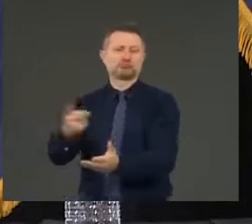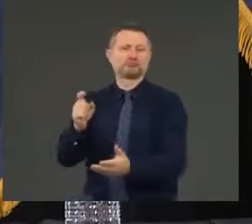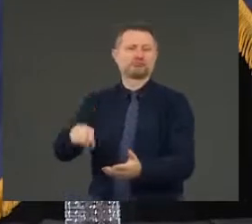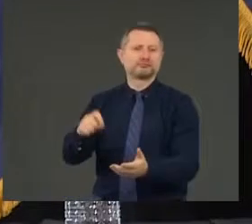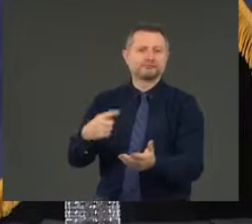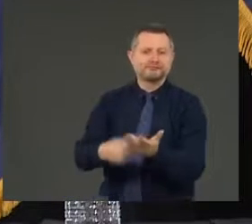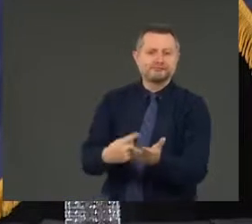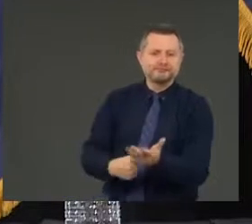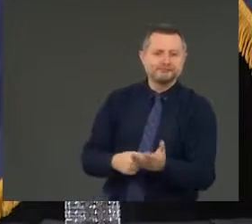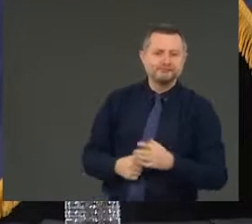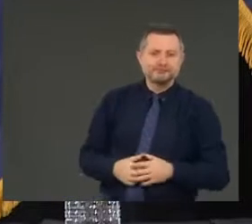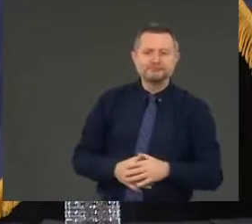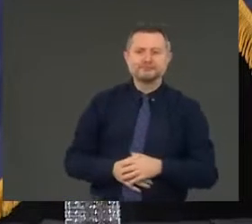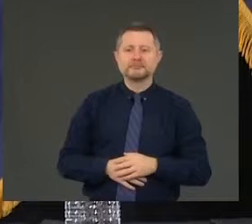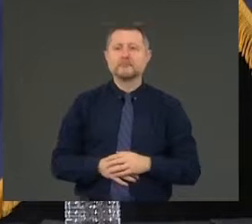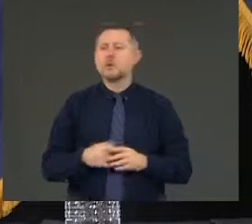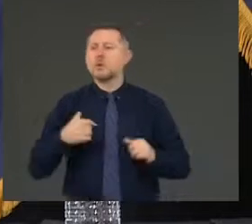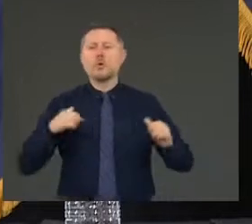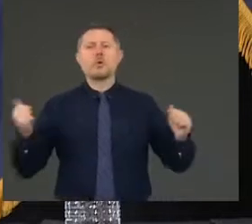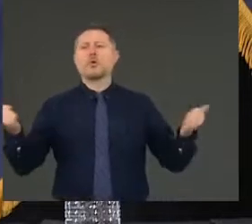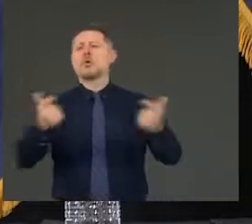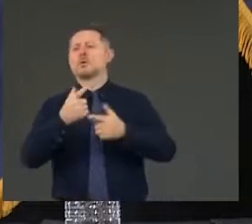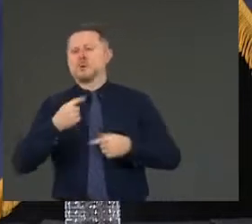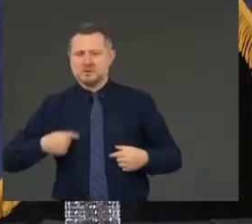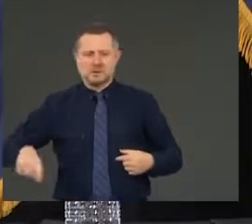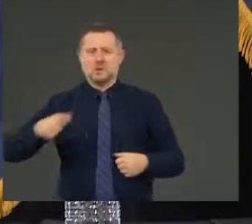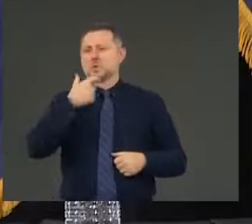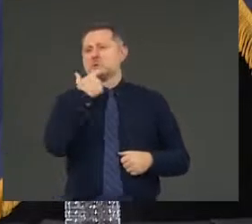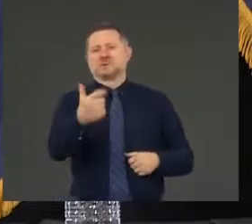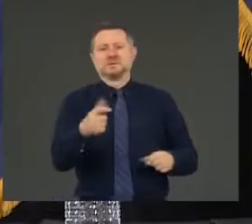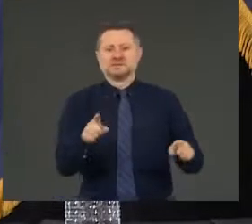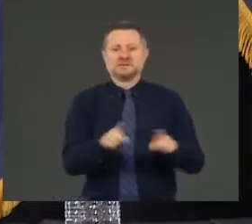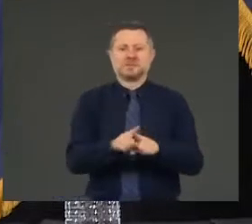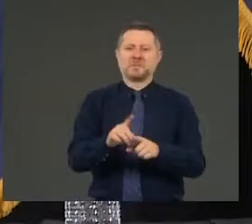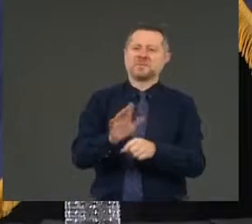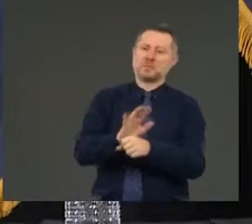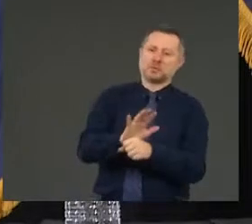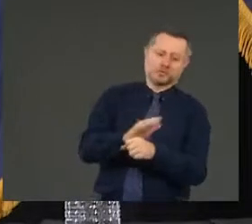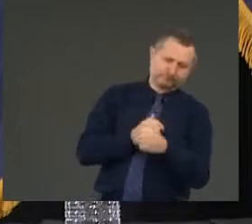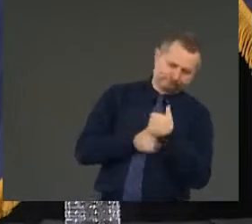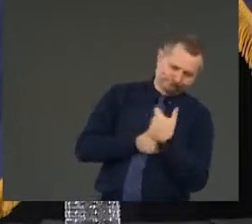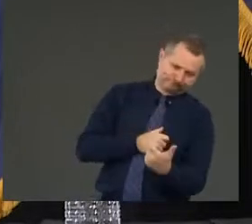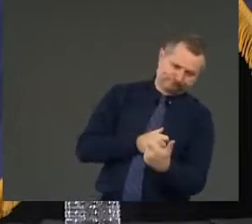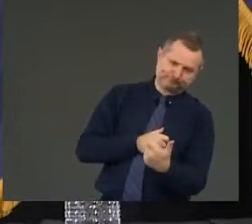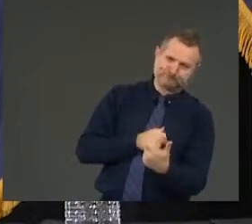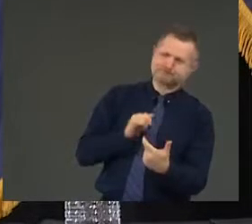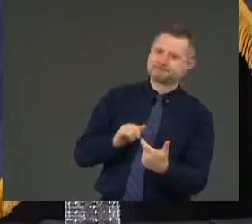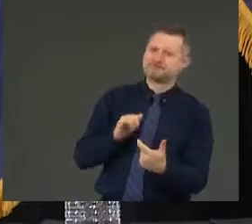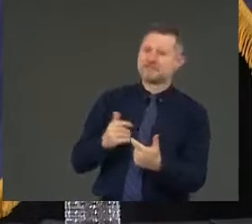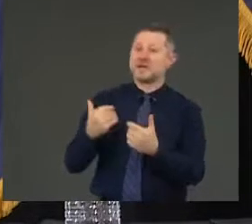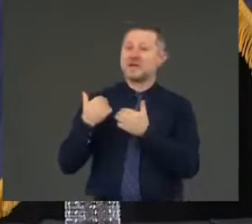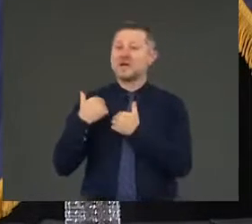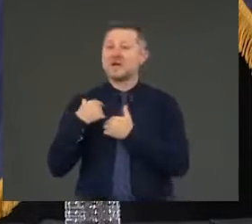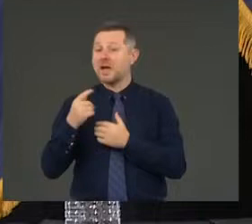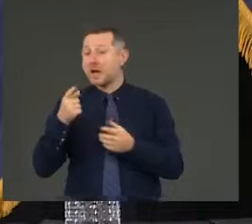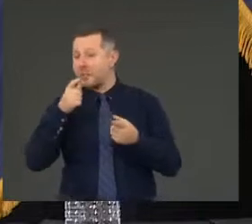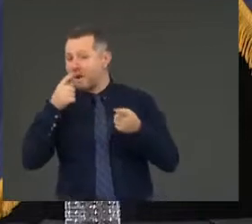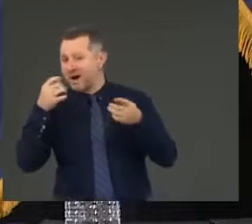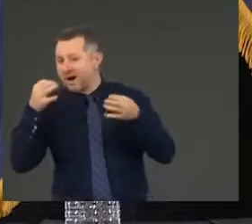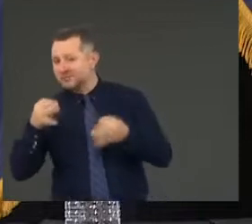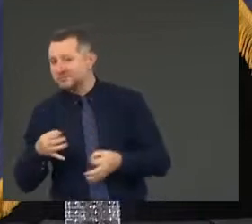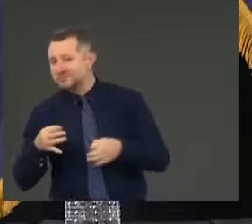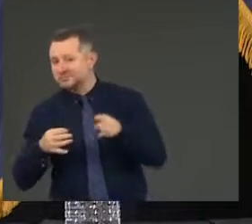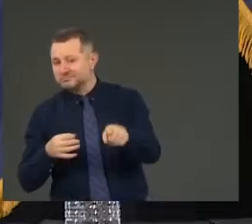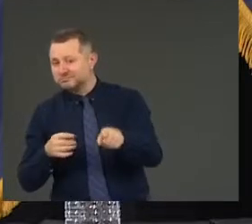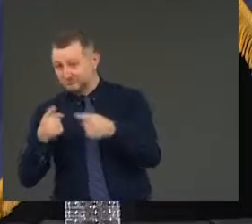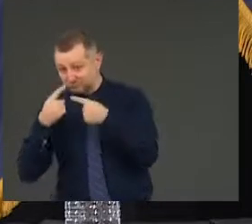We all saw the video, and accountability works. And I'm